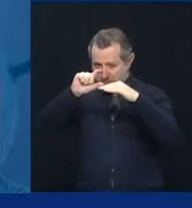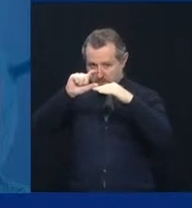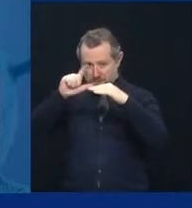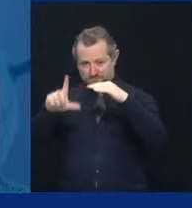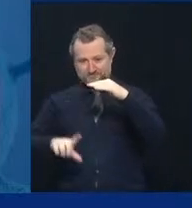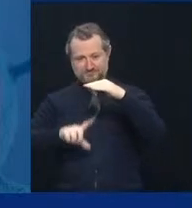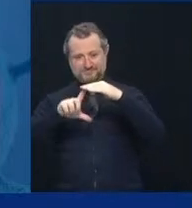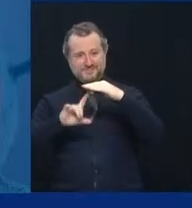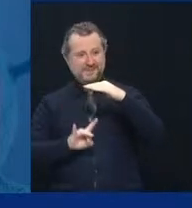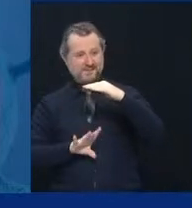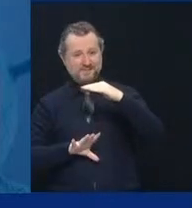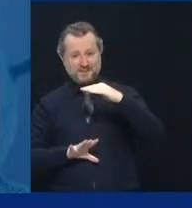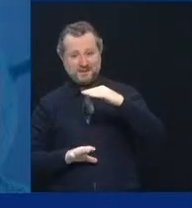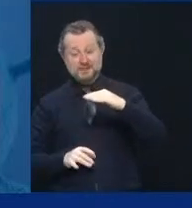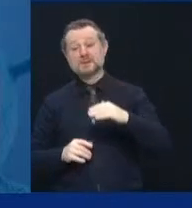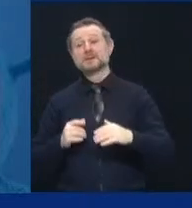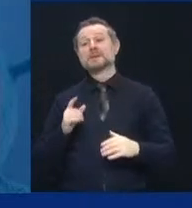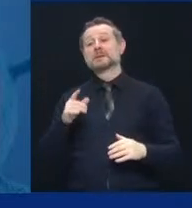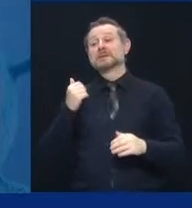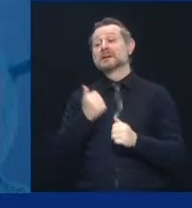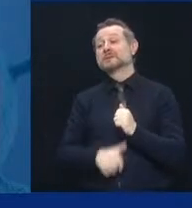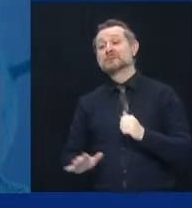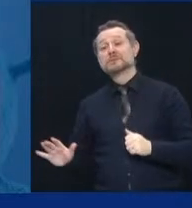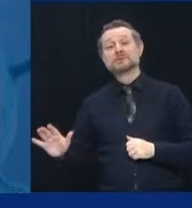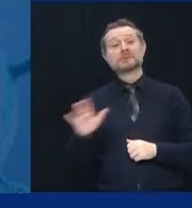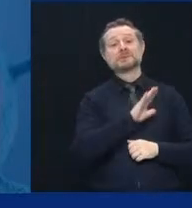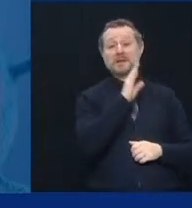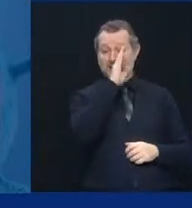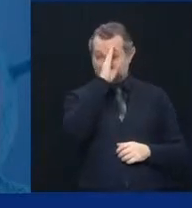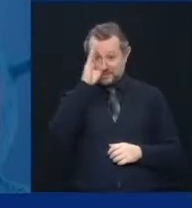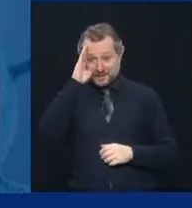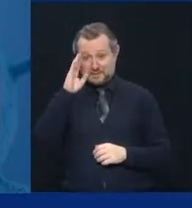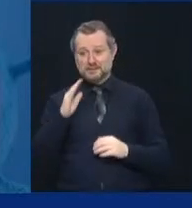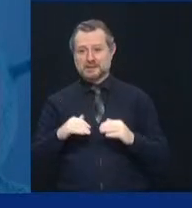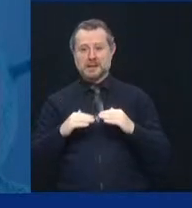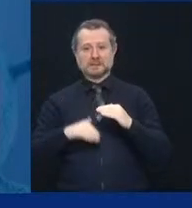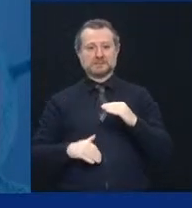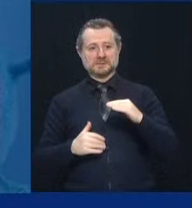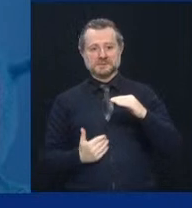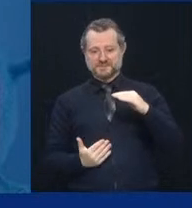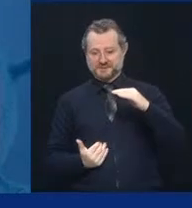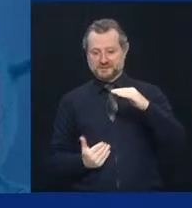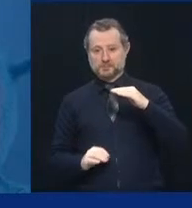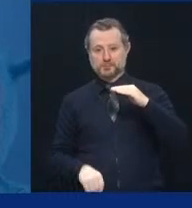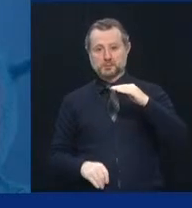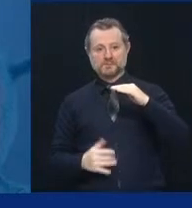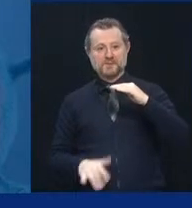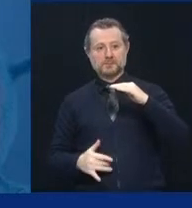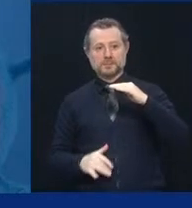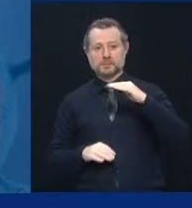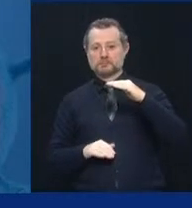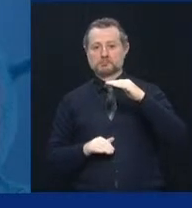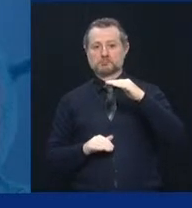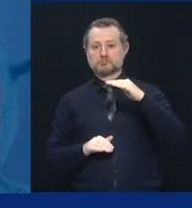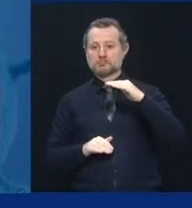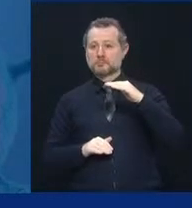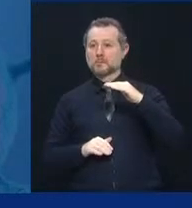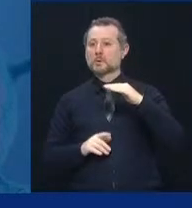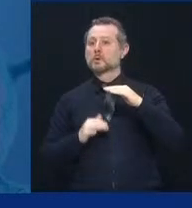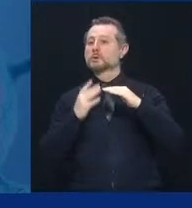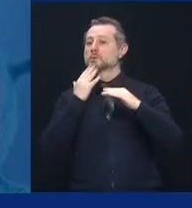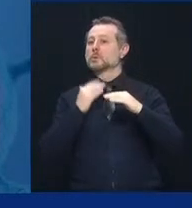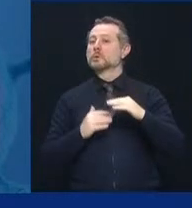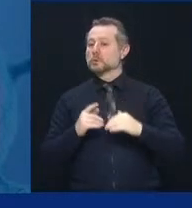gets to a point where they're under 15% availability, then we would go to a red zone, close